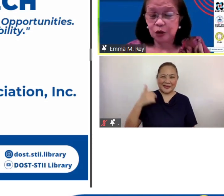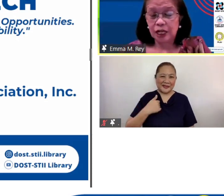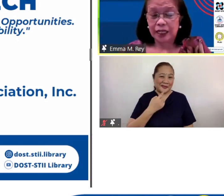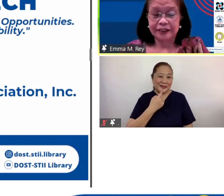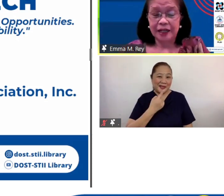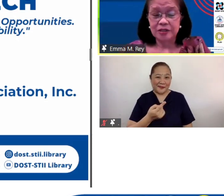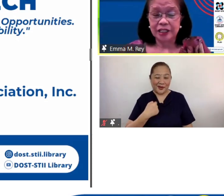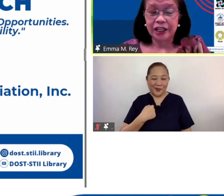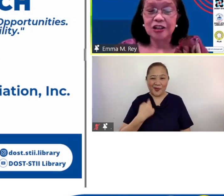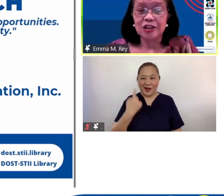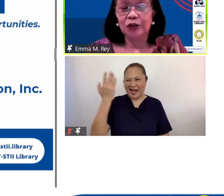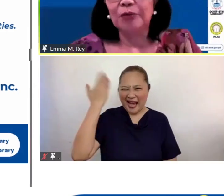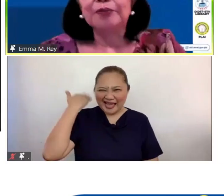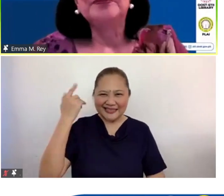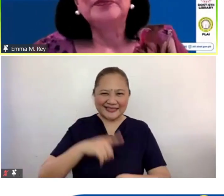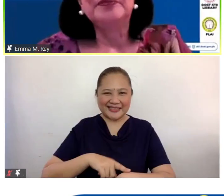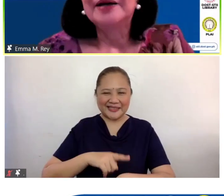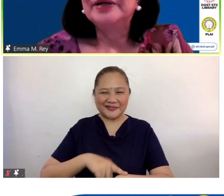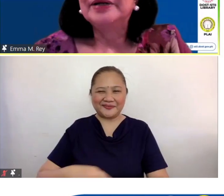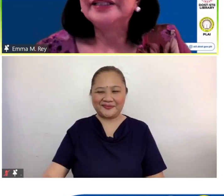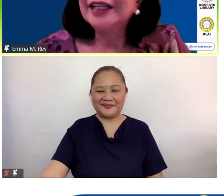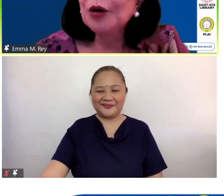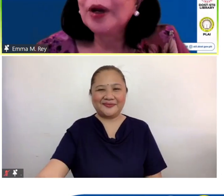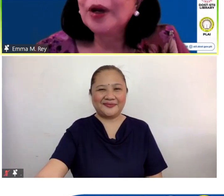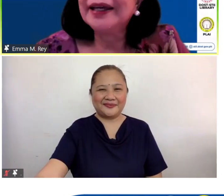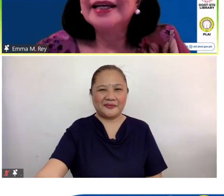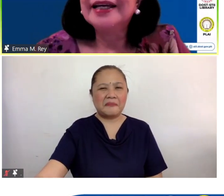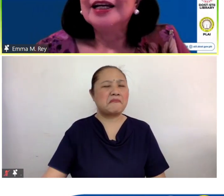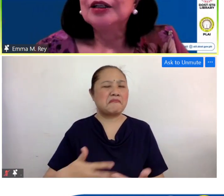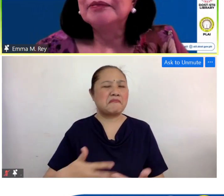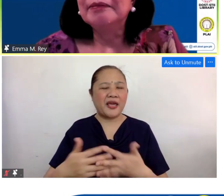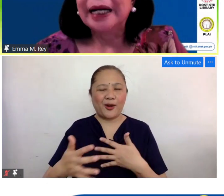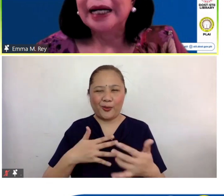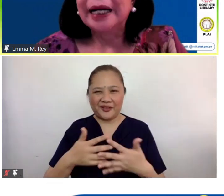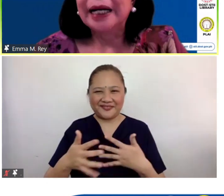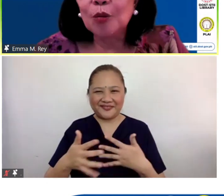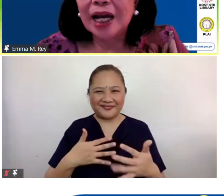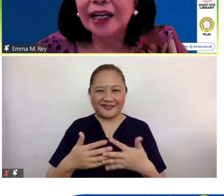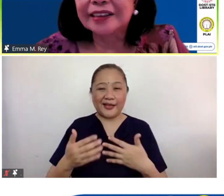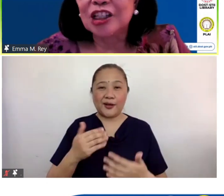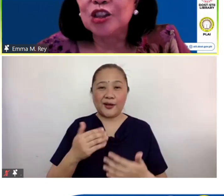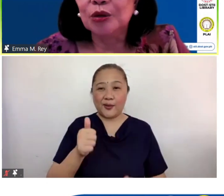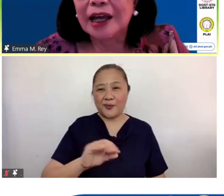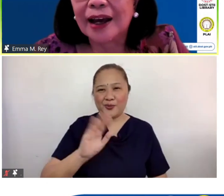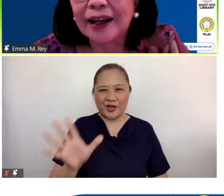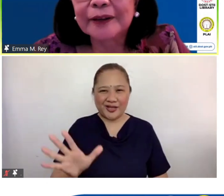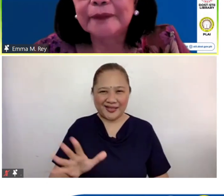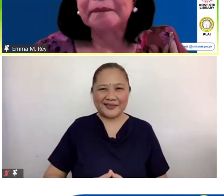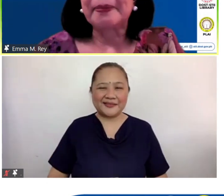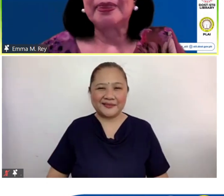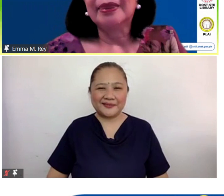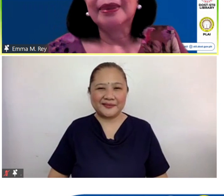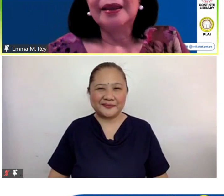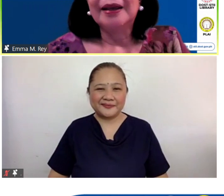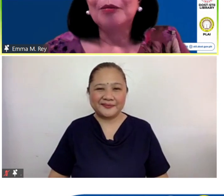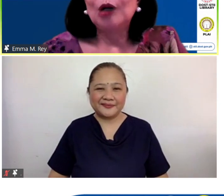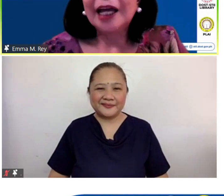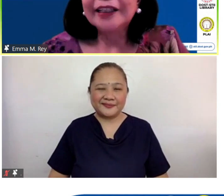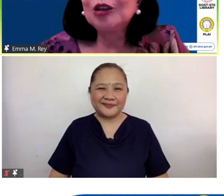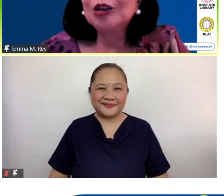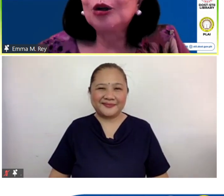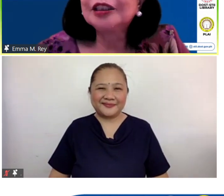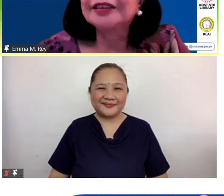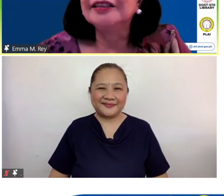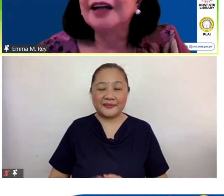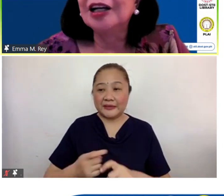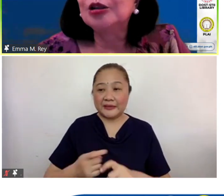sinabi ko last time sa inyo. But anyway, magandang umaga sa inyong lahat. Mula